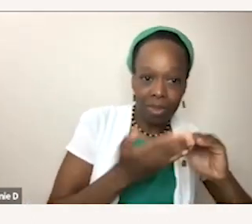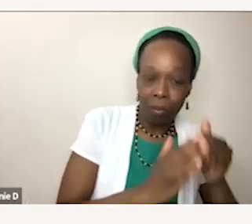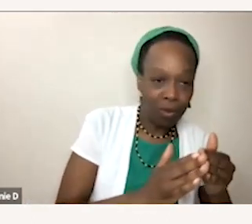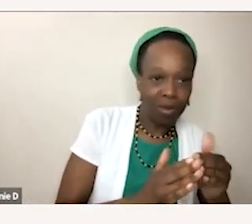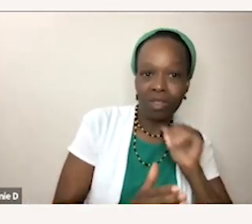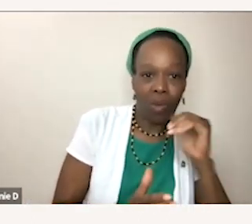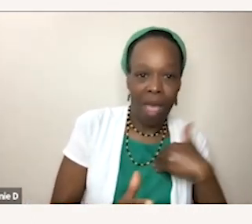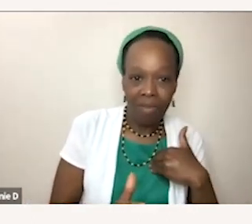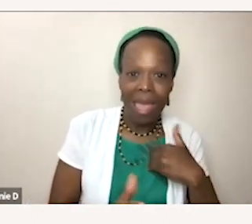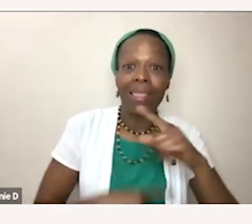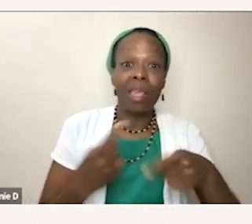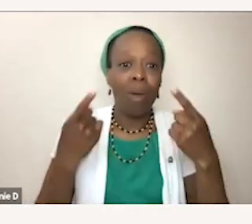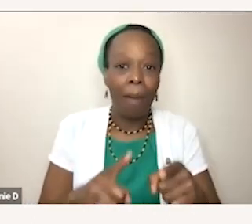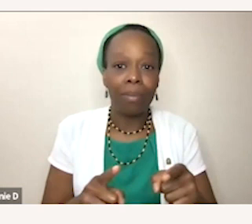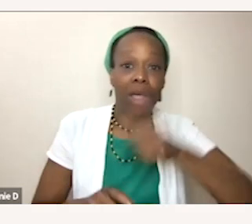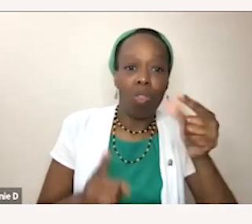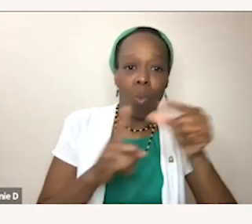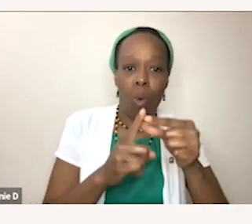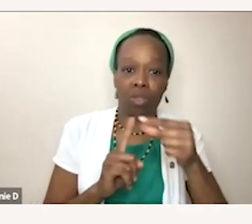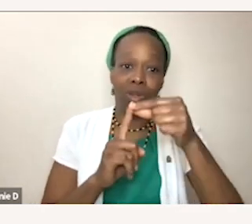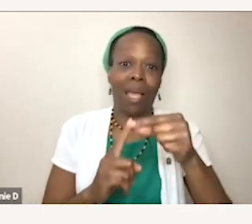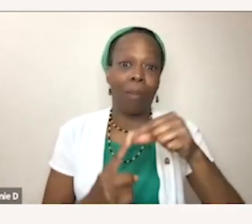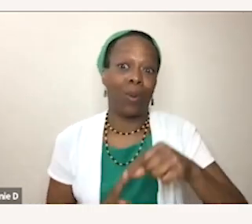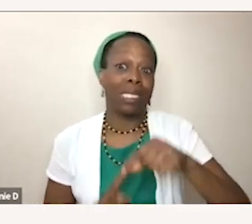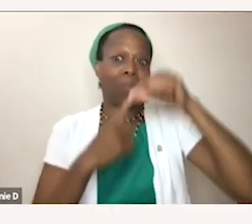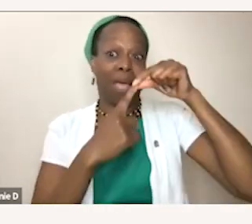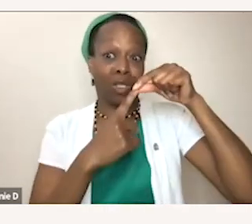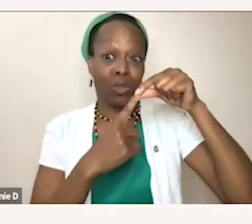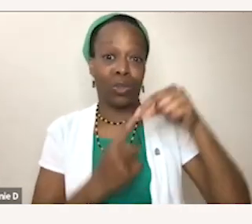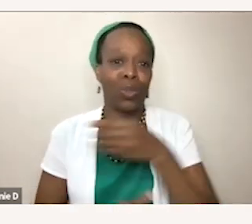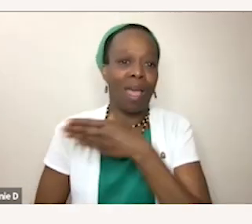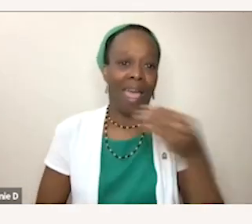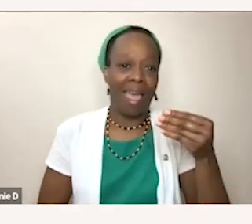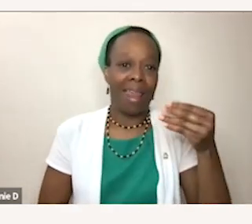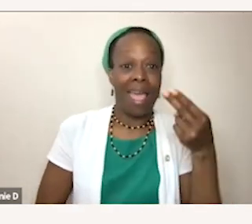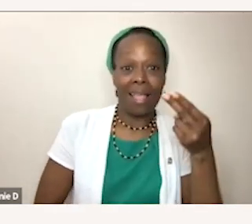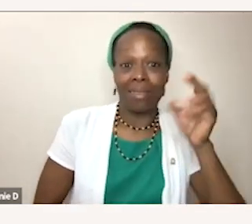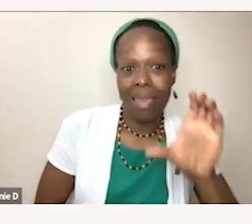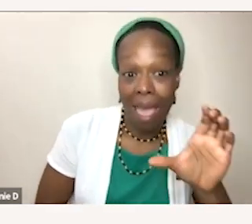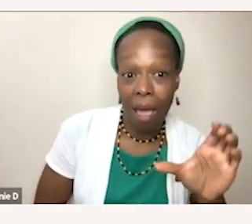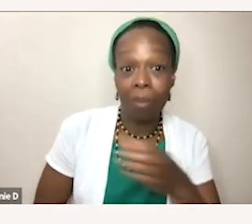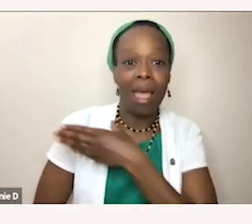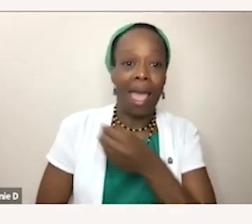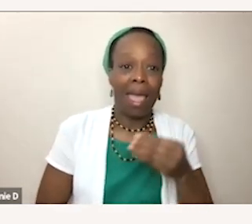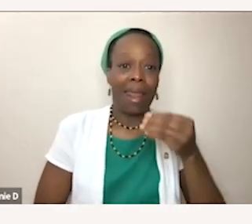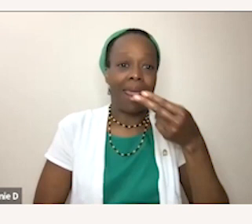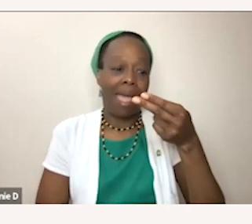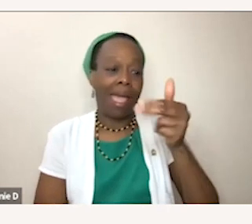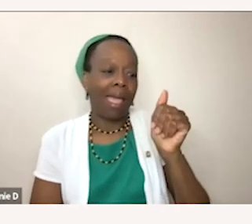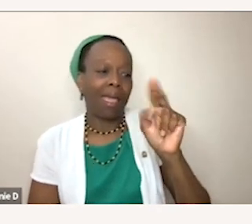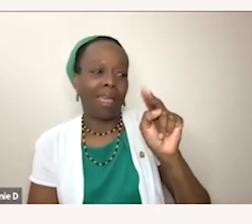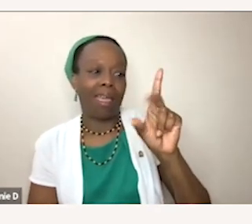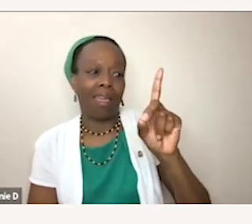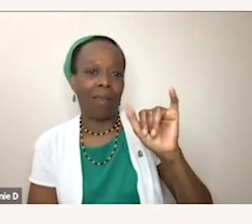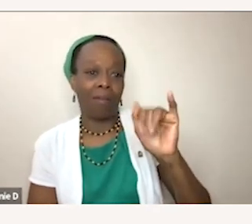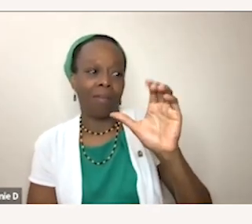special and handicapped and handy-capable, I do not like any of them, but only recently